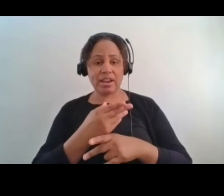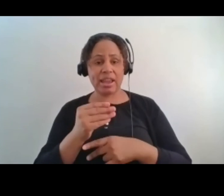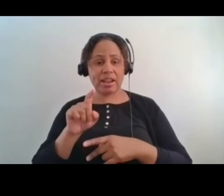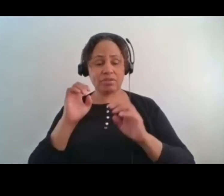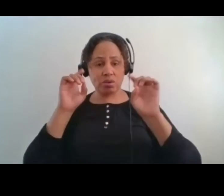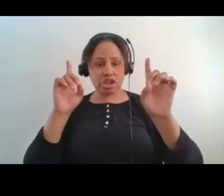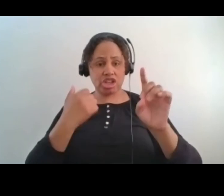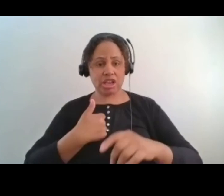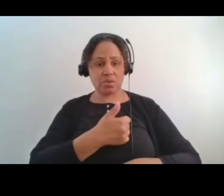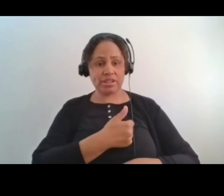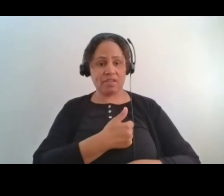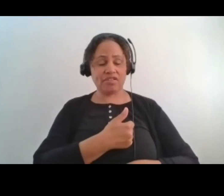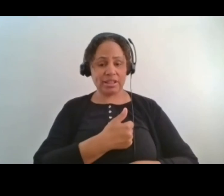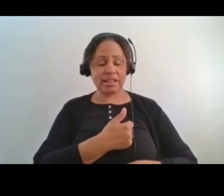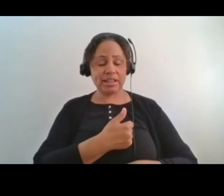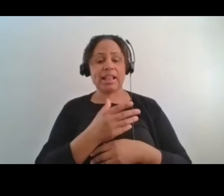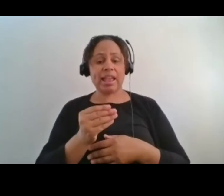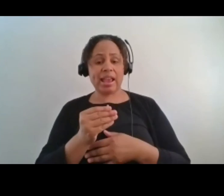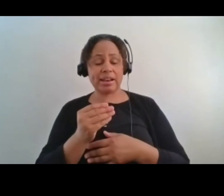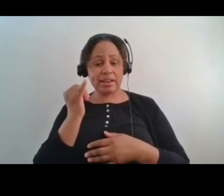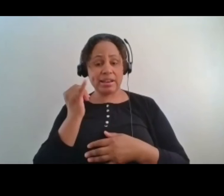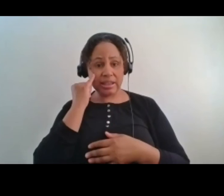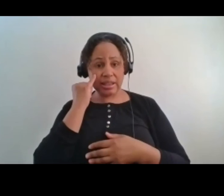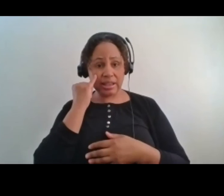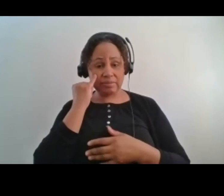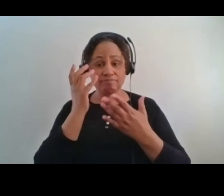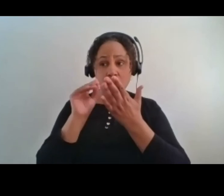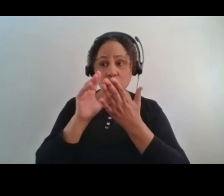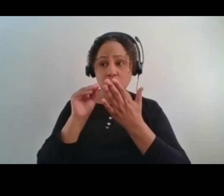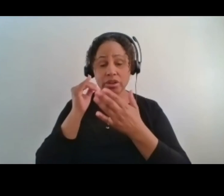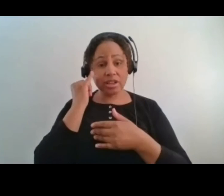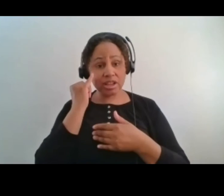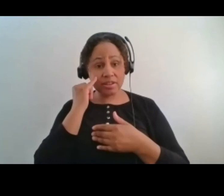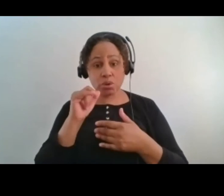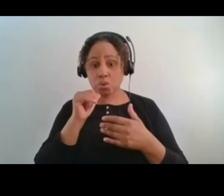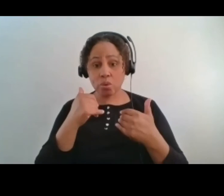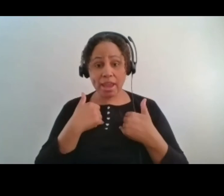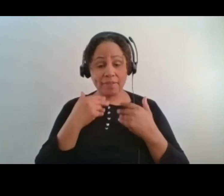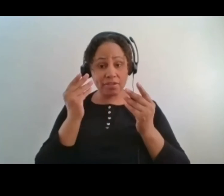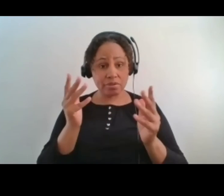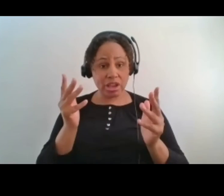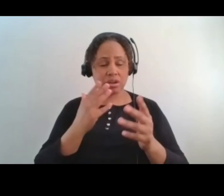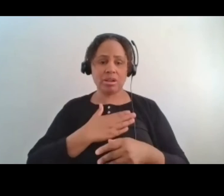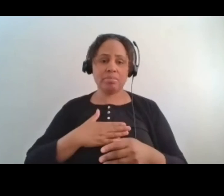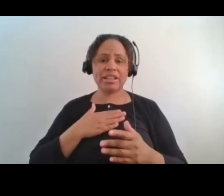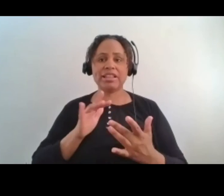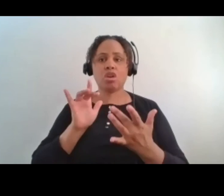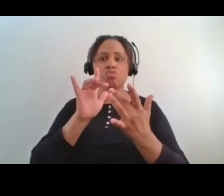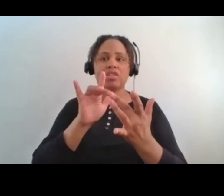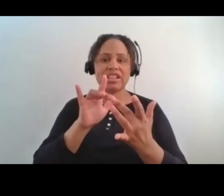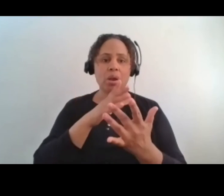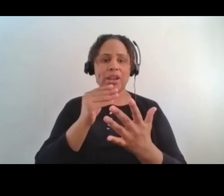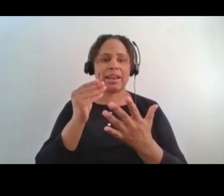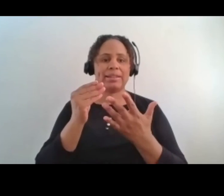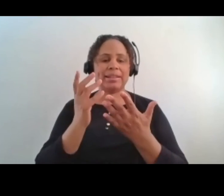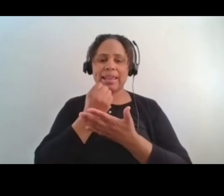what's available. And if you don't have information, please reach out and get the information so you